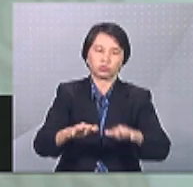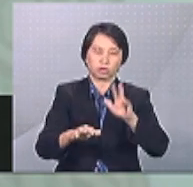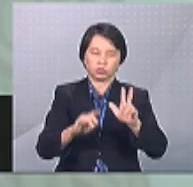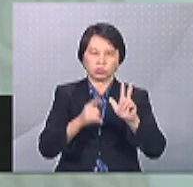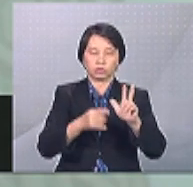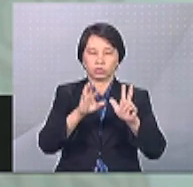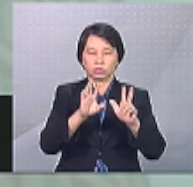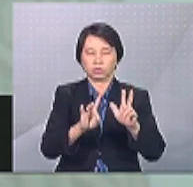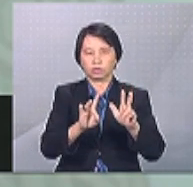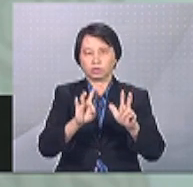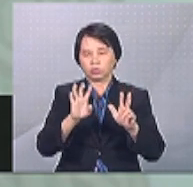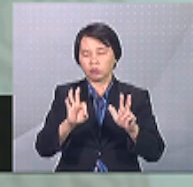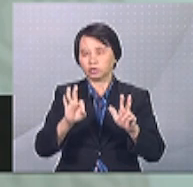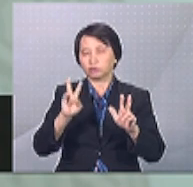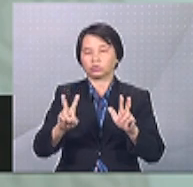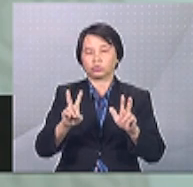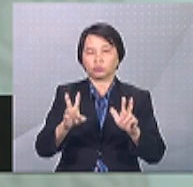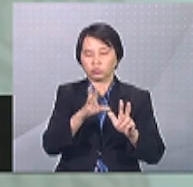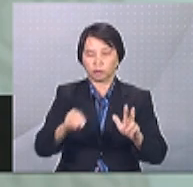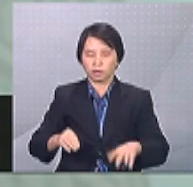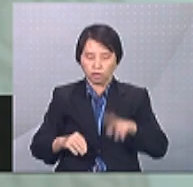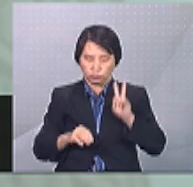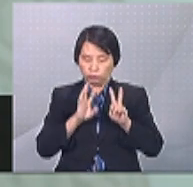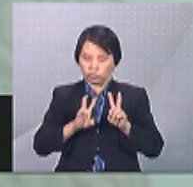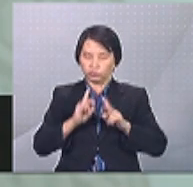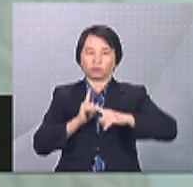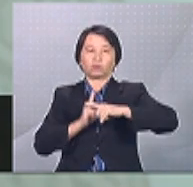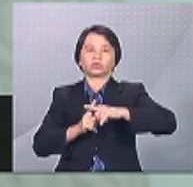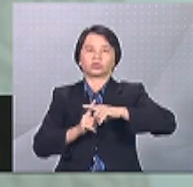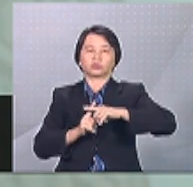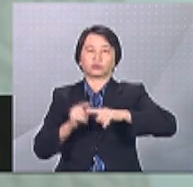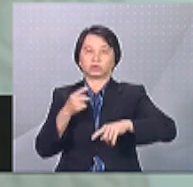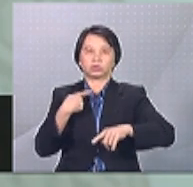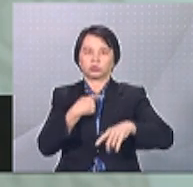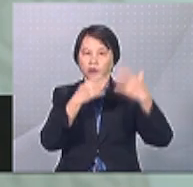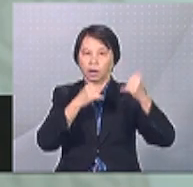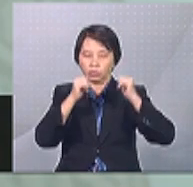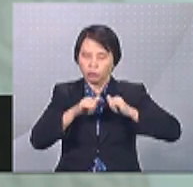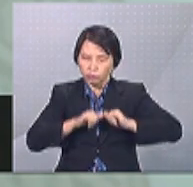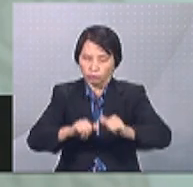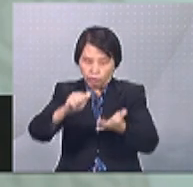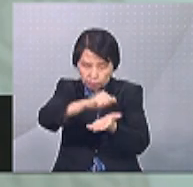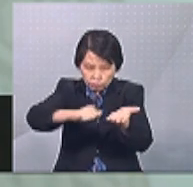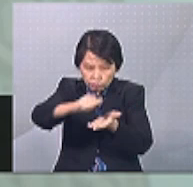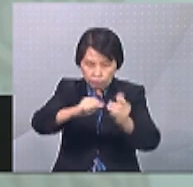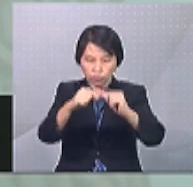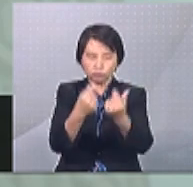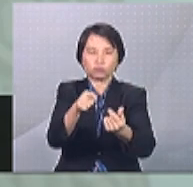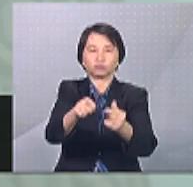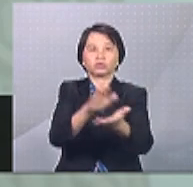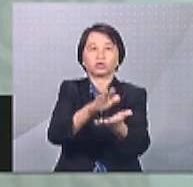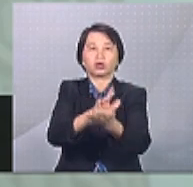3,892. And out of that, 277 positive. And we hope that we will continue screening this group as well. And